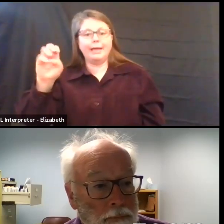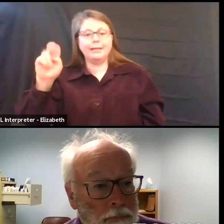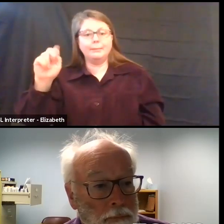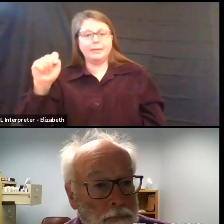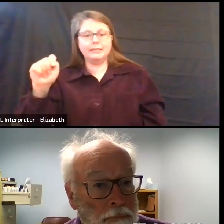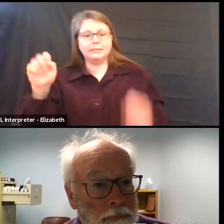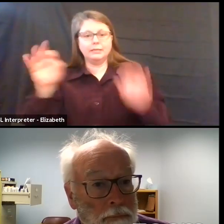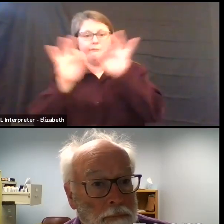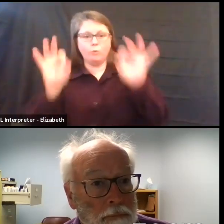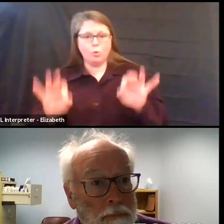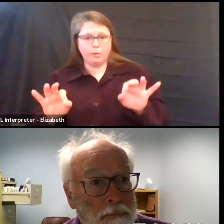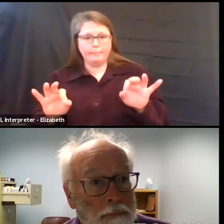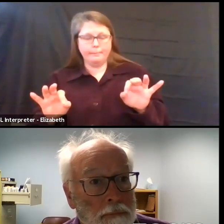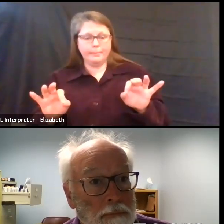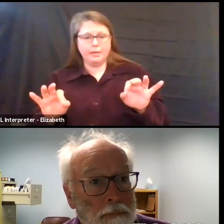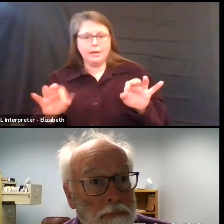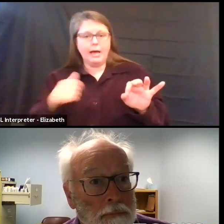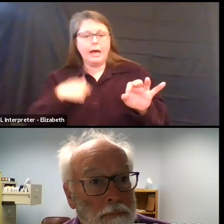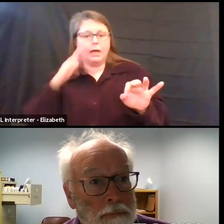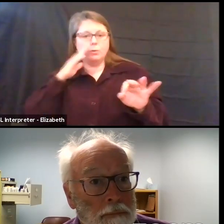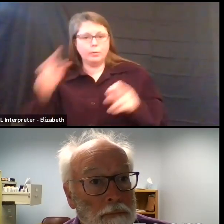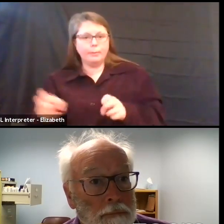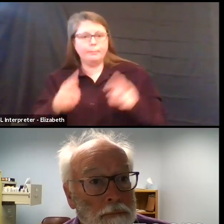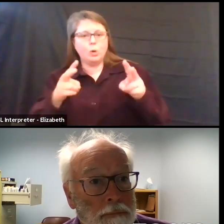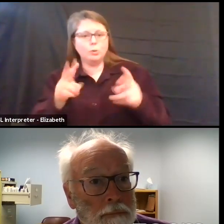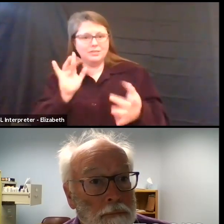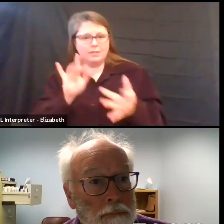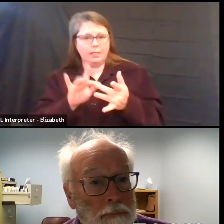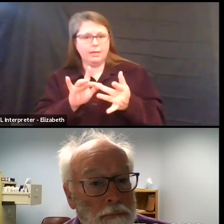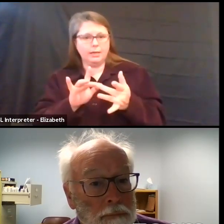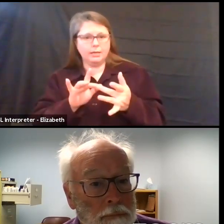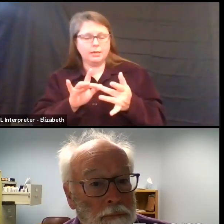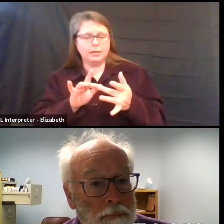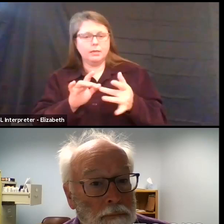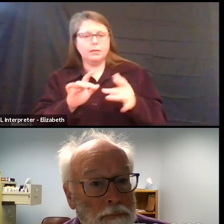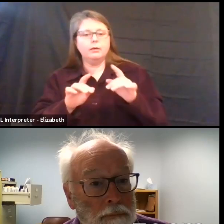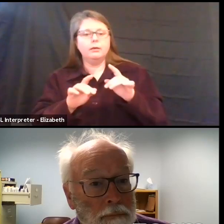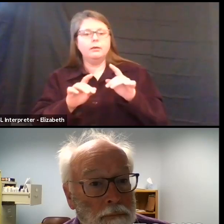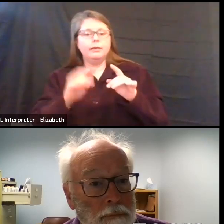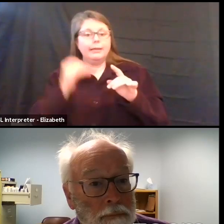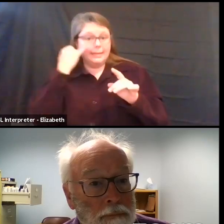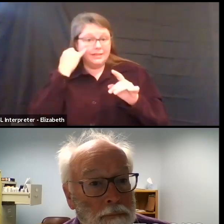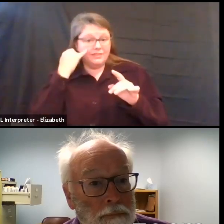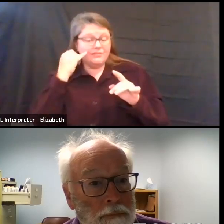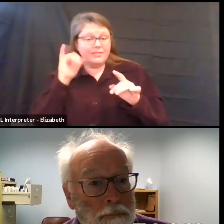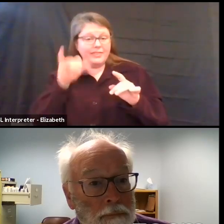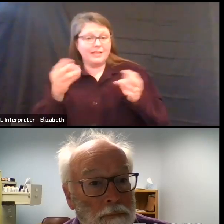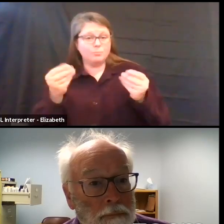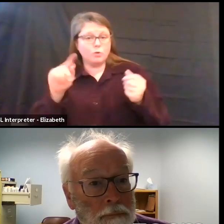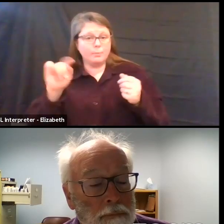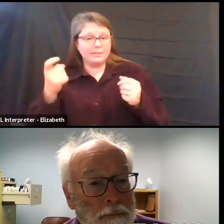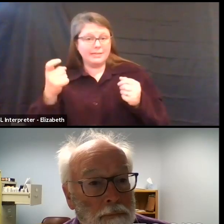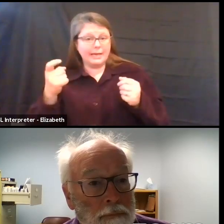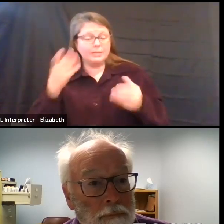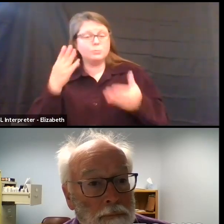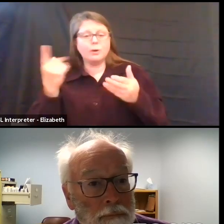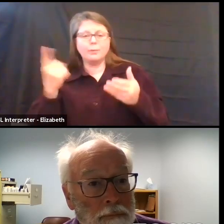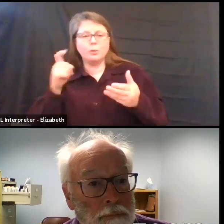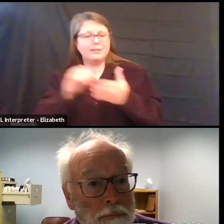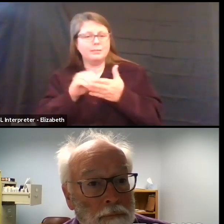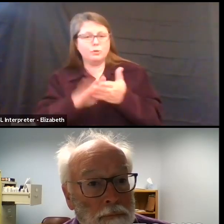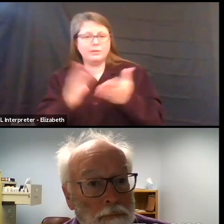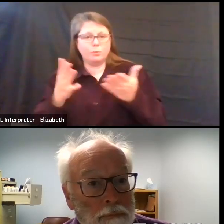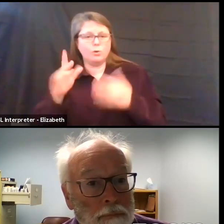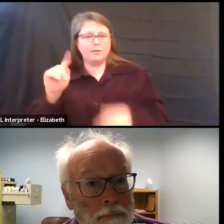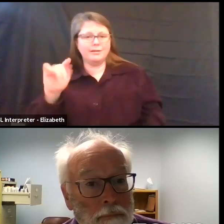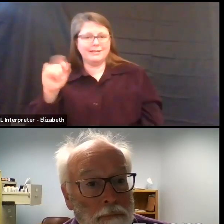it is a property tax form, likely just providing the tax lot number should be sufficient